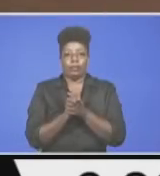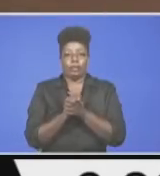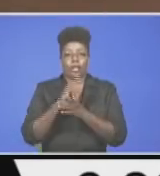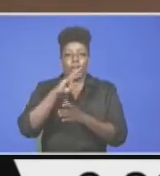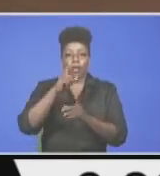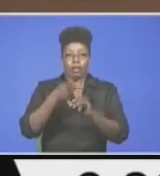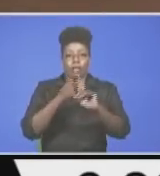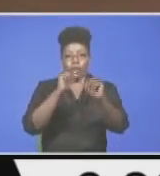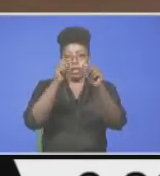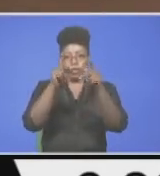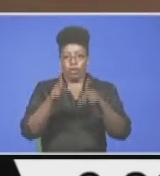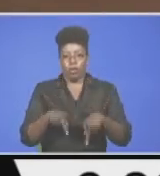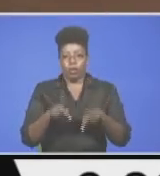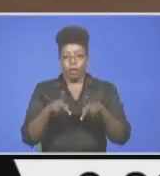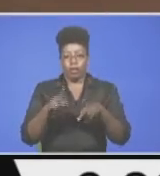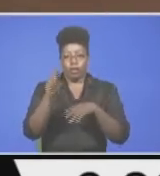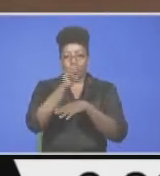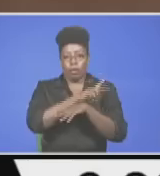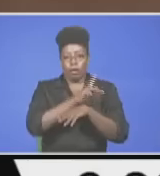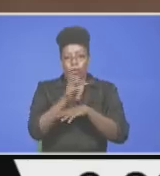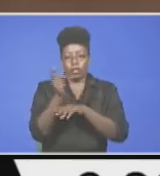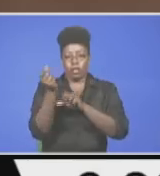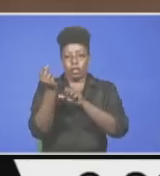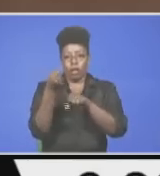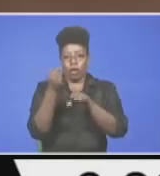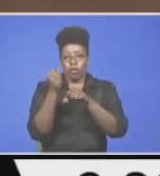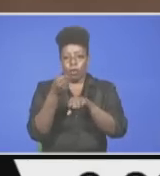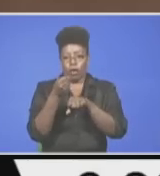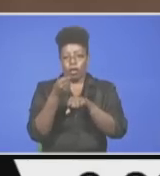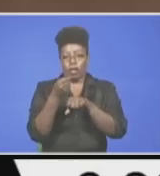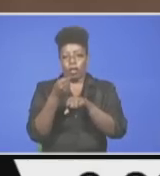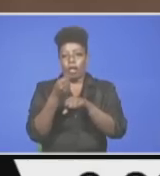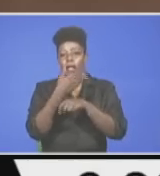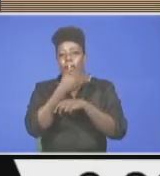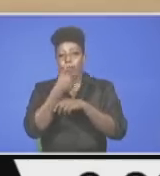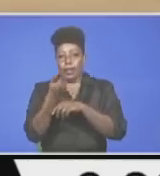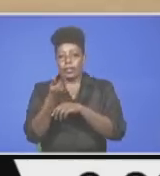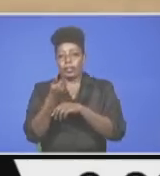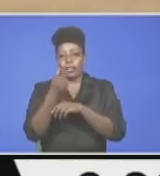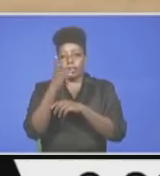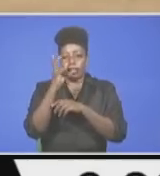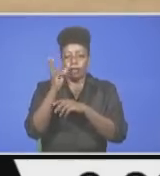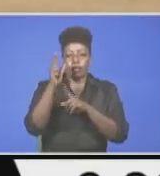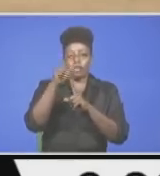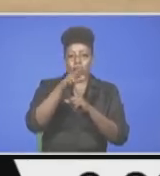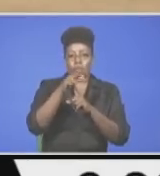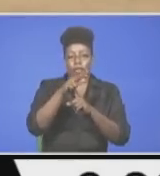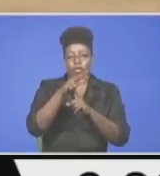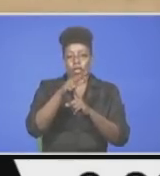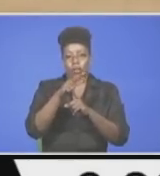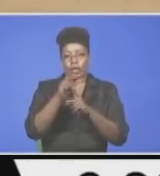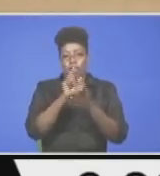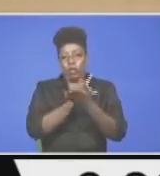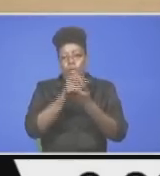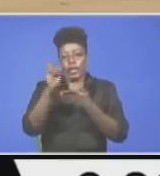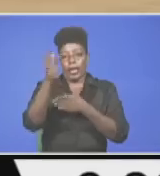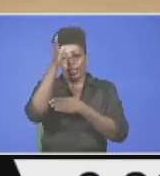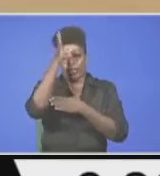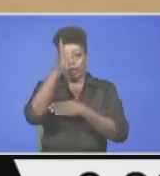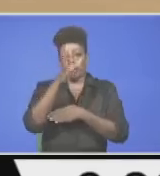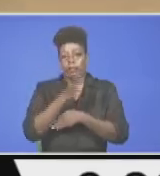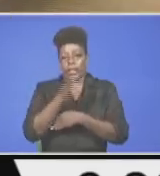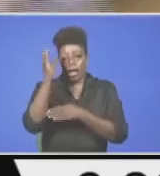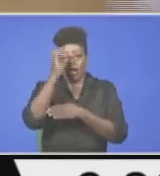Welcome to sports, everybody. The New Providence Softball Association's best of 7 championships back on the diamond over the weekend. In men's play,